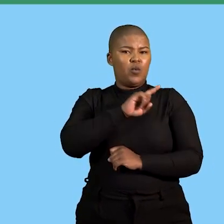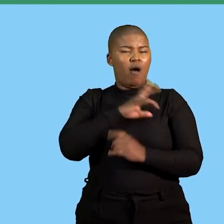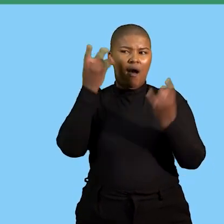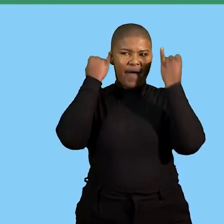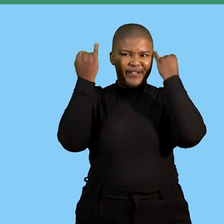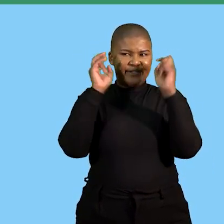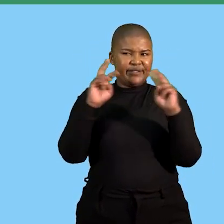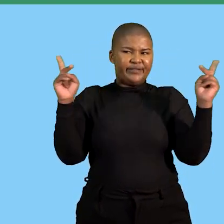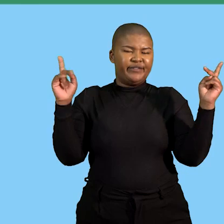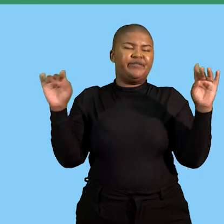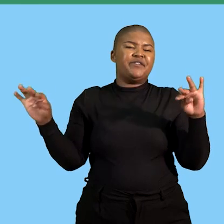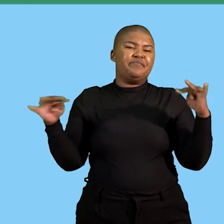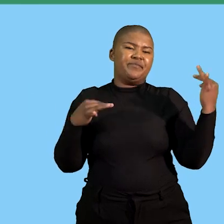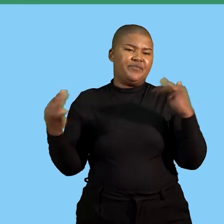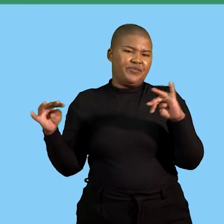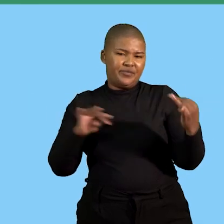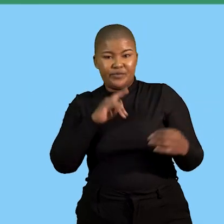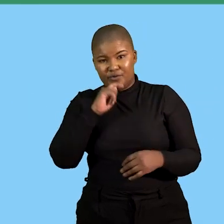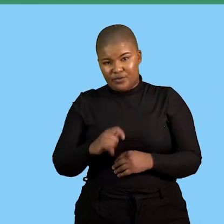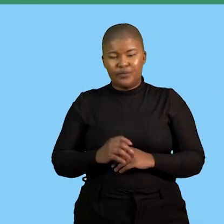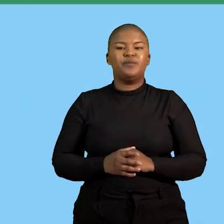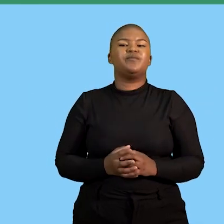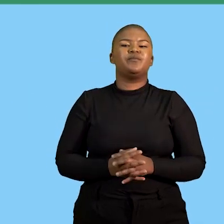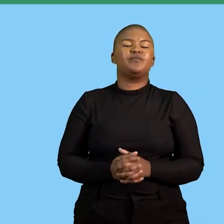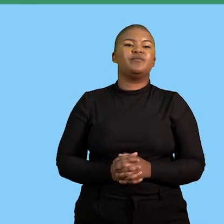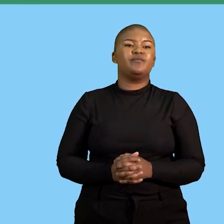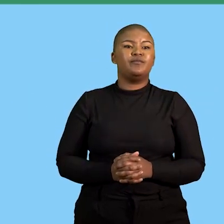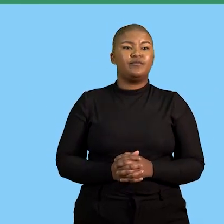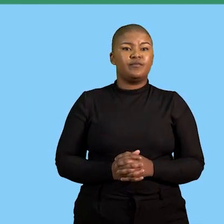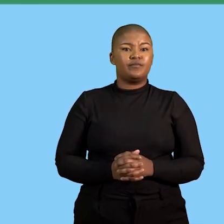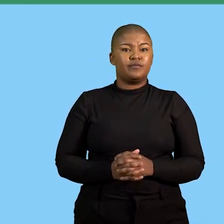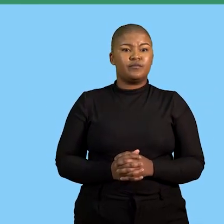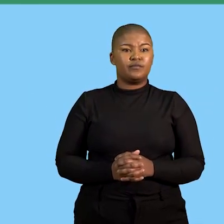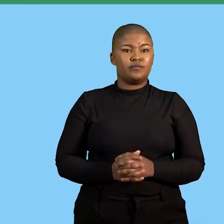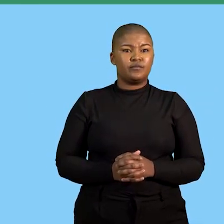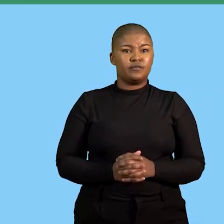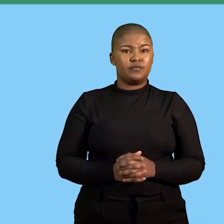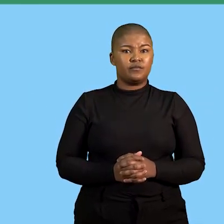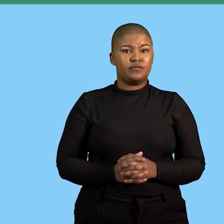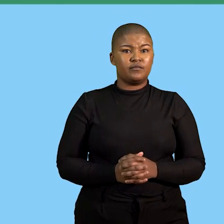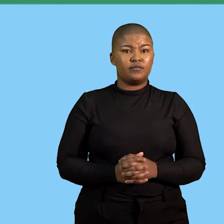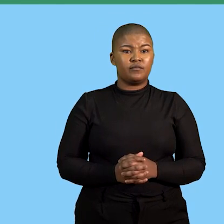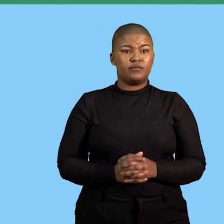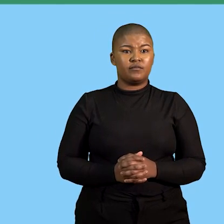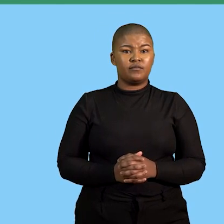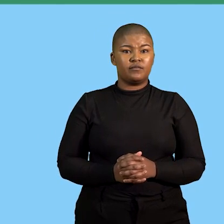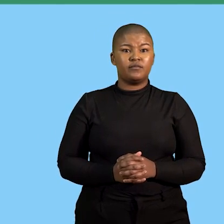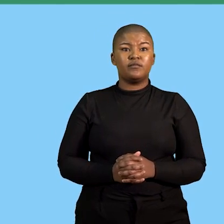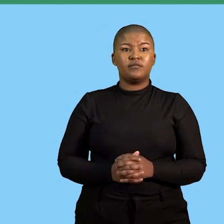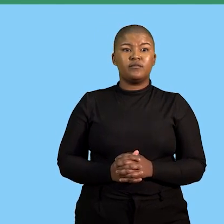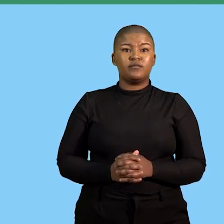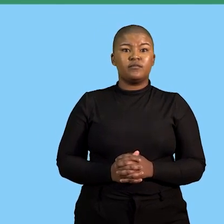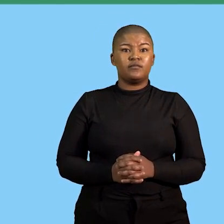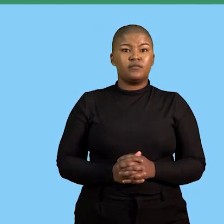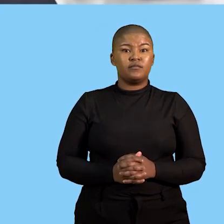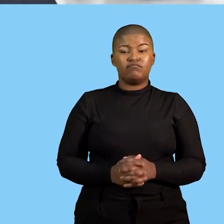to the team members opposing each other's ideas. So we have Lucky Enterprise, who has